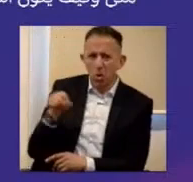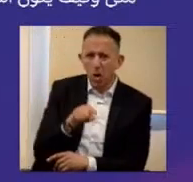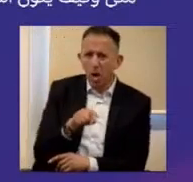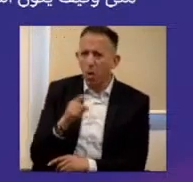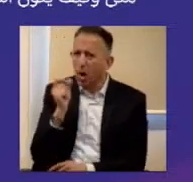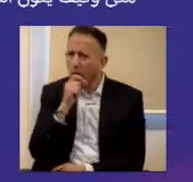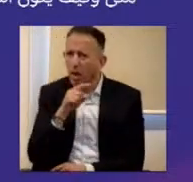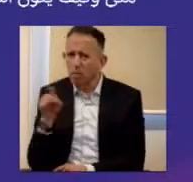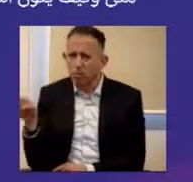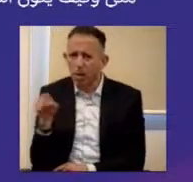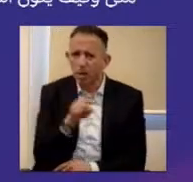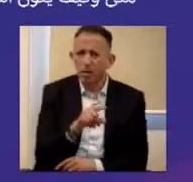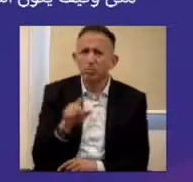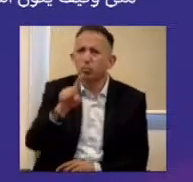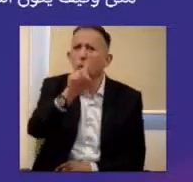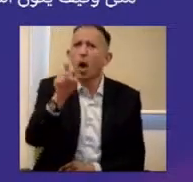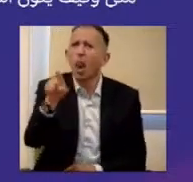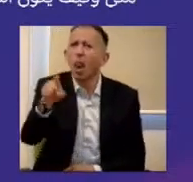What do you think?